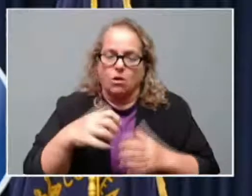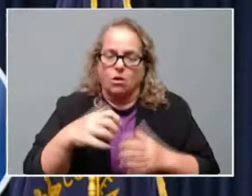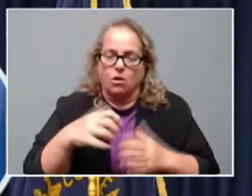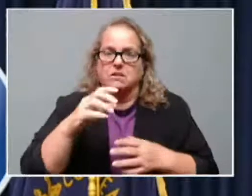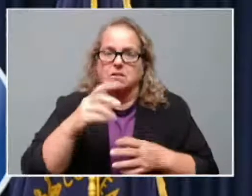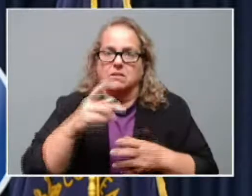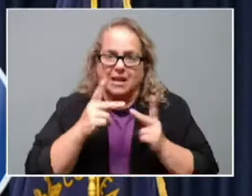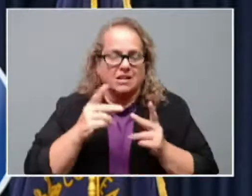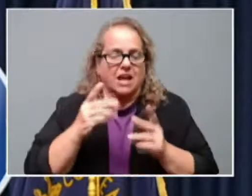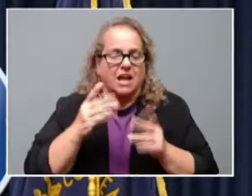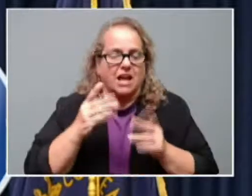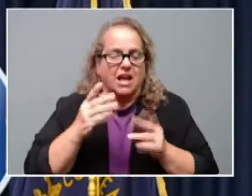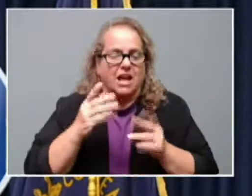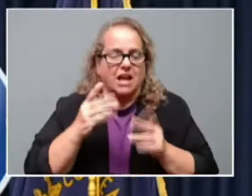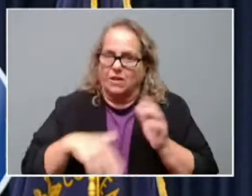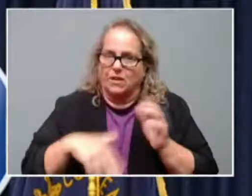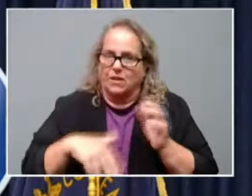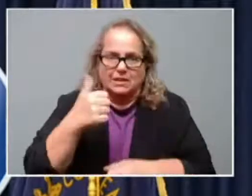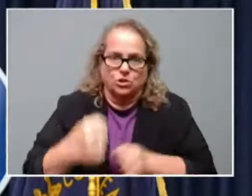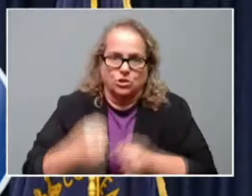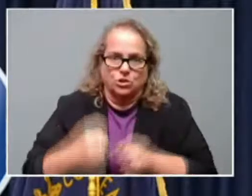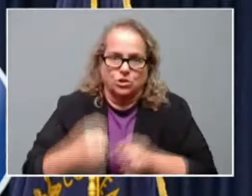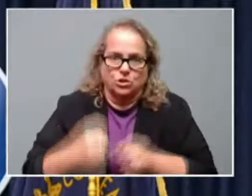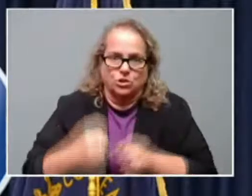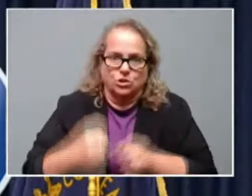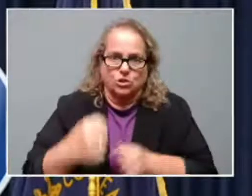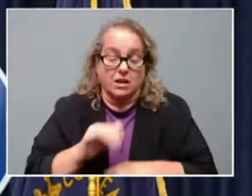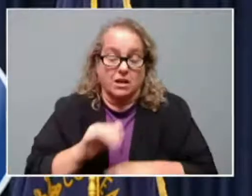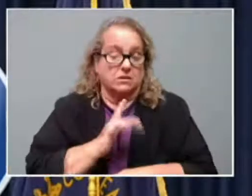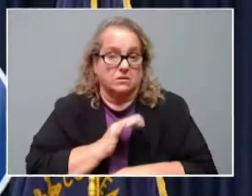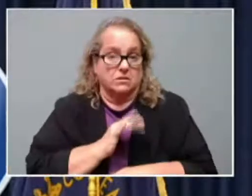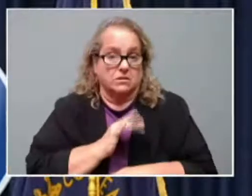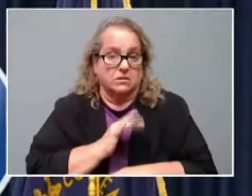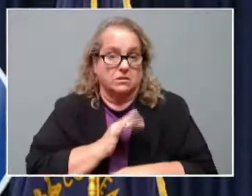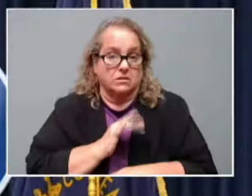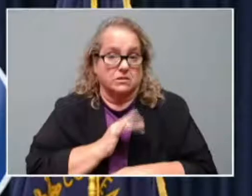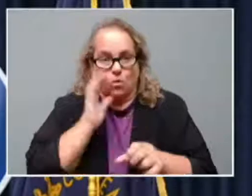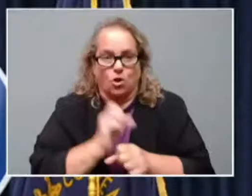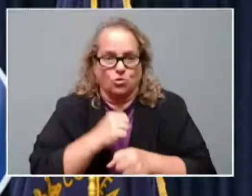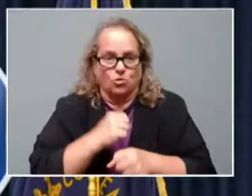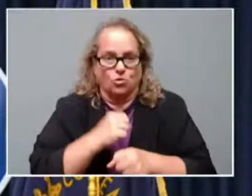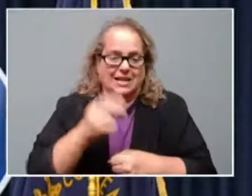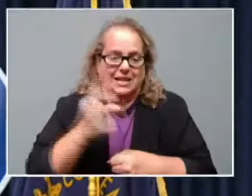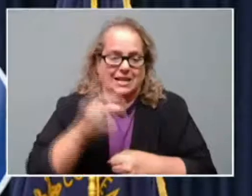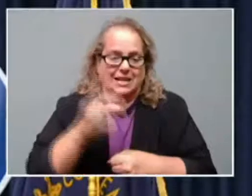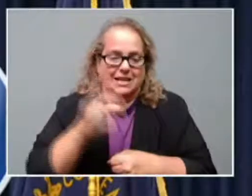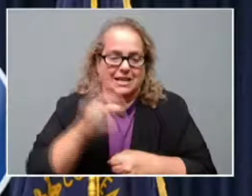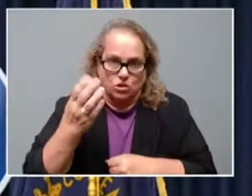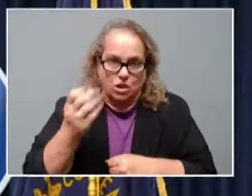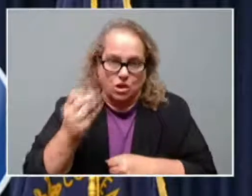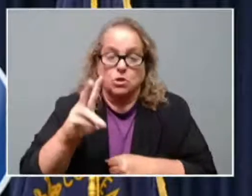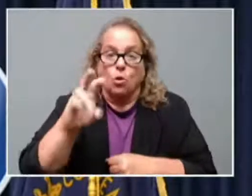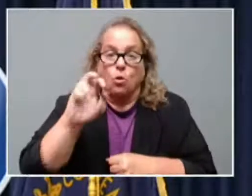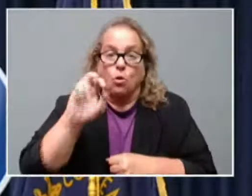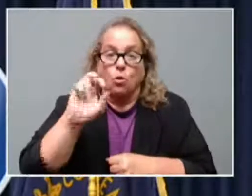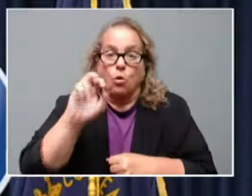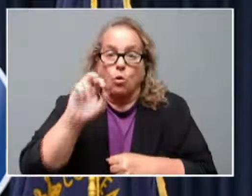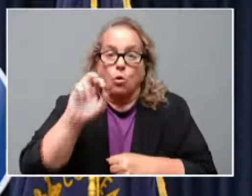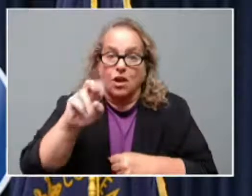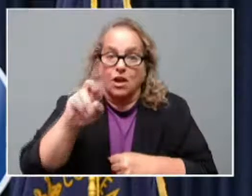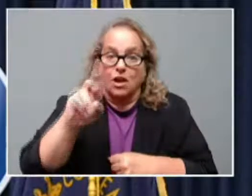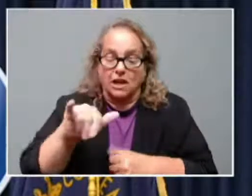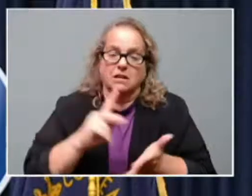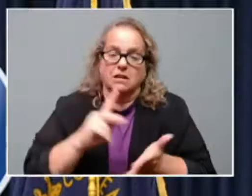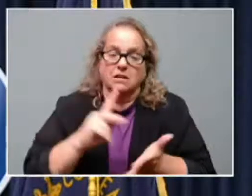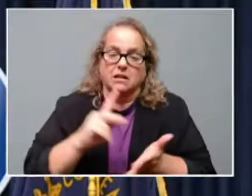pretty cool story in the same facility. It's going to create 75 jobs. WellCare of Kentucky's doubling its staff in Hazard